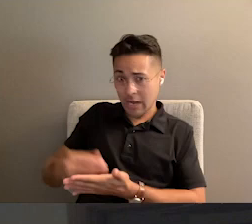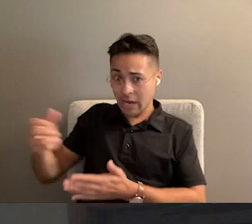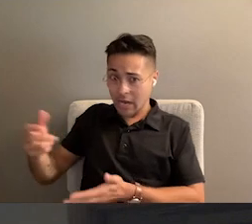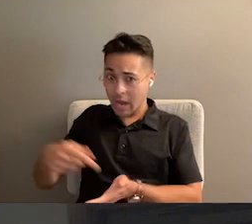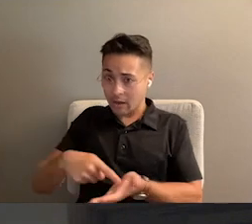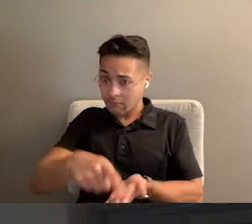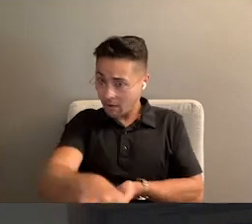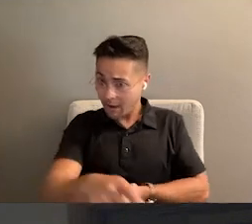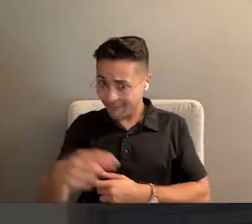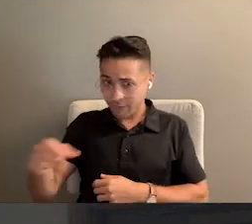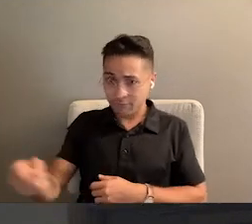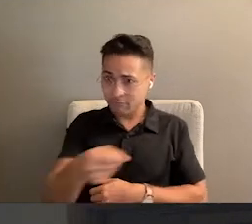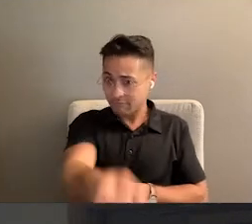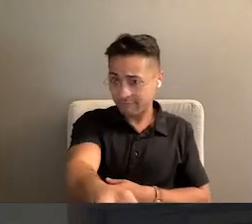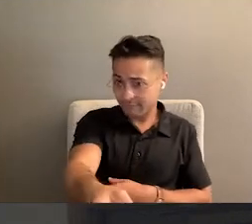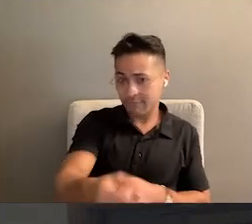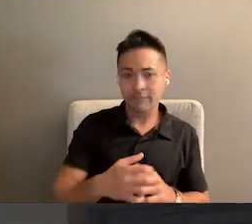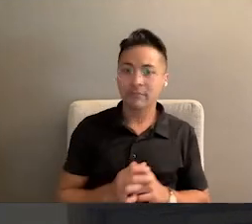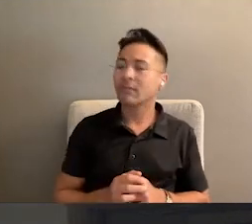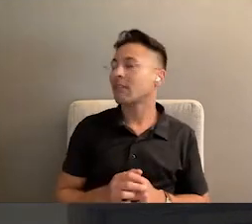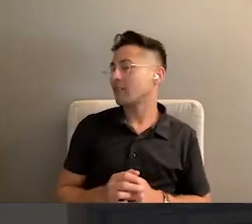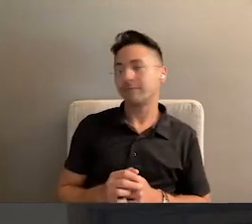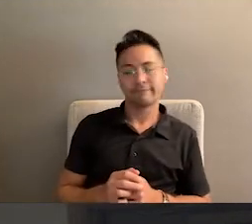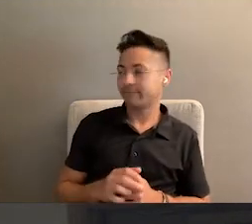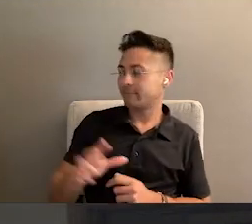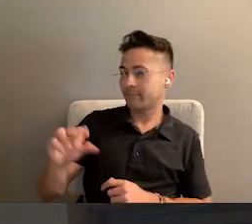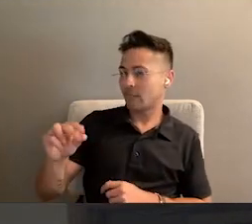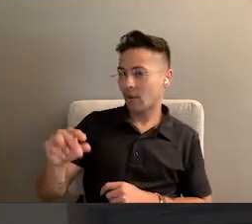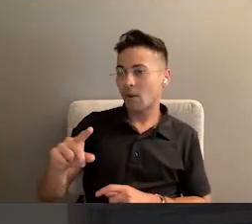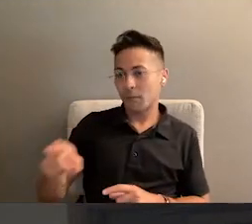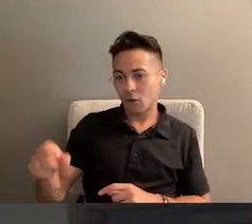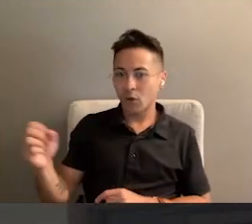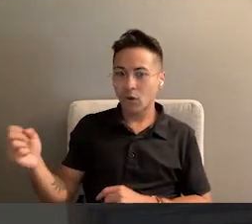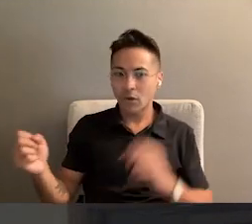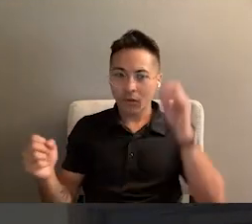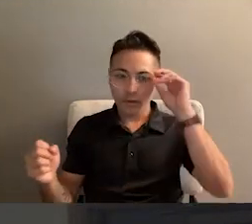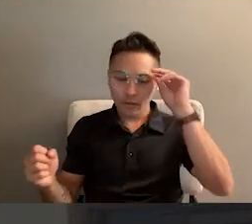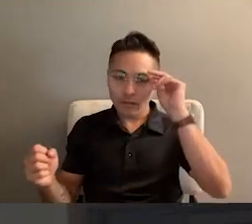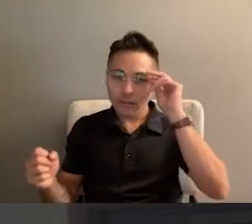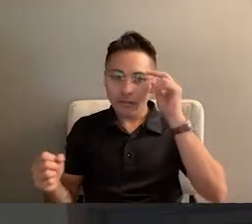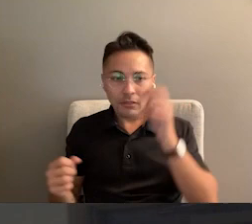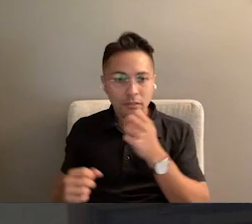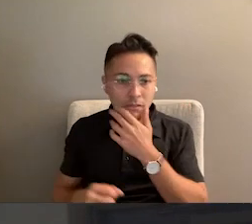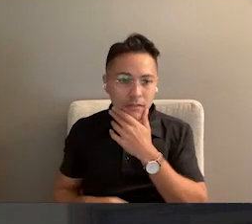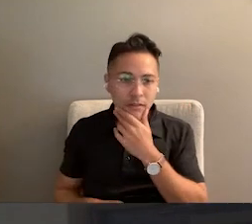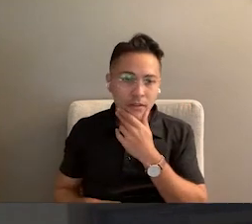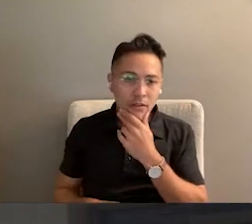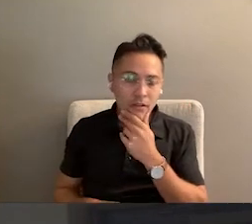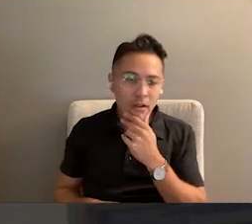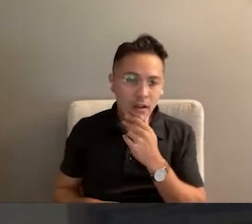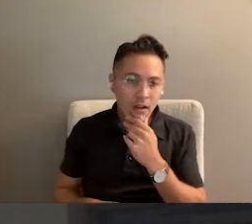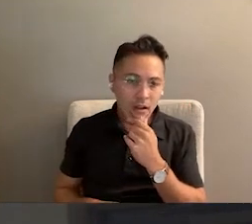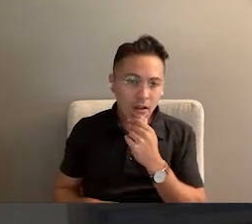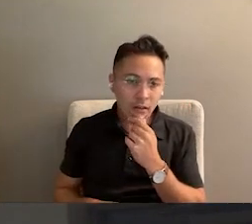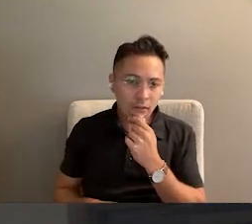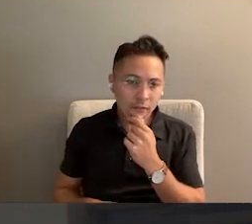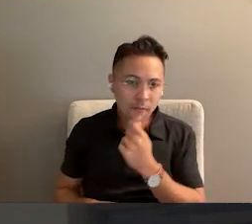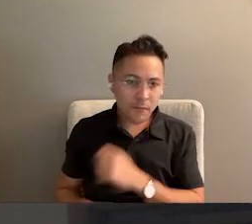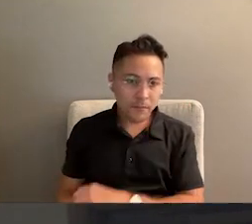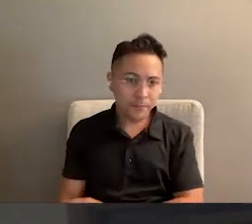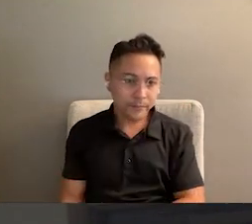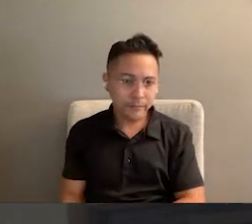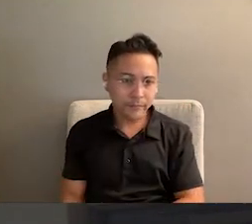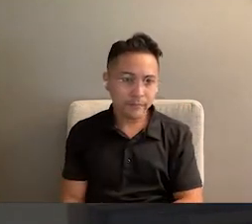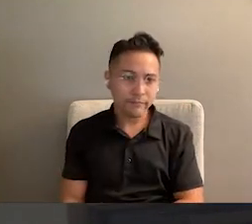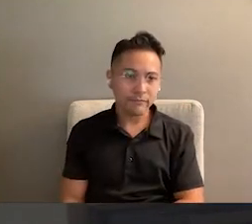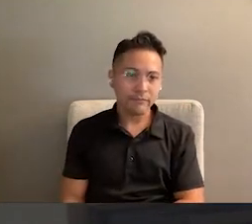know, like a group home is a better setting. Can I use the money to put in there? No, but you go back to the waiver and they will